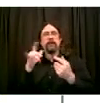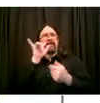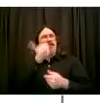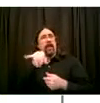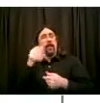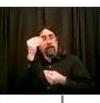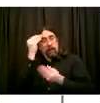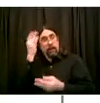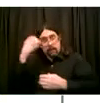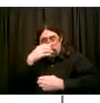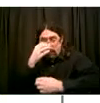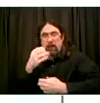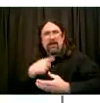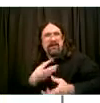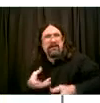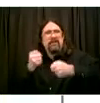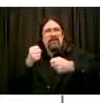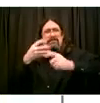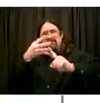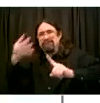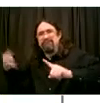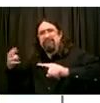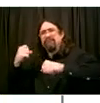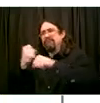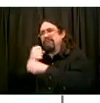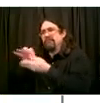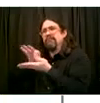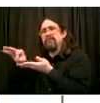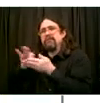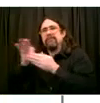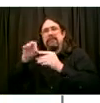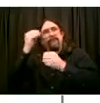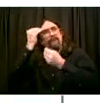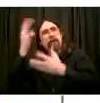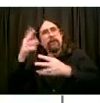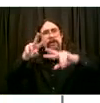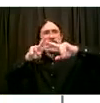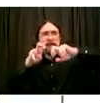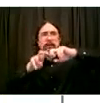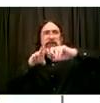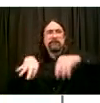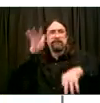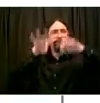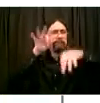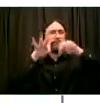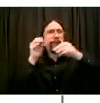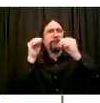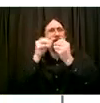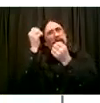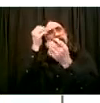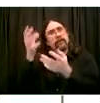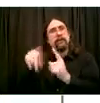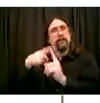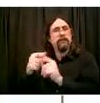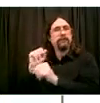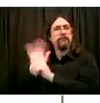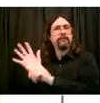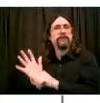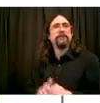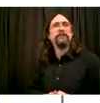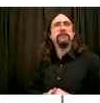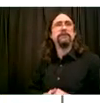is that thus far, we have identified 13 cases of the B117